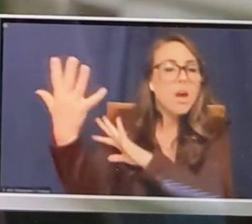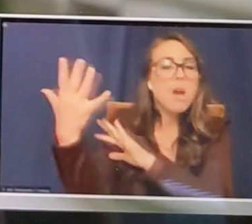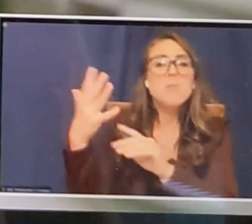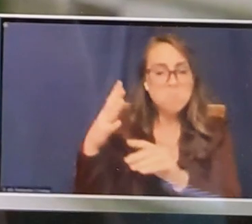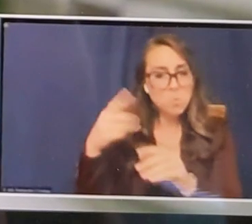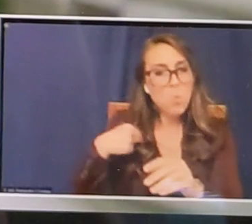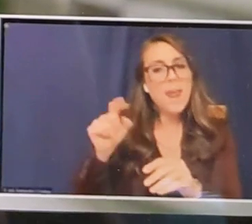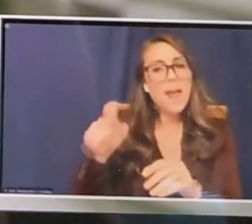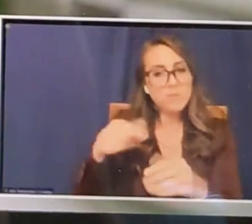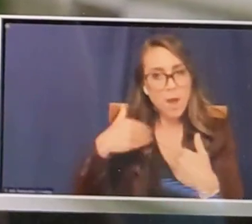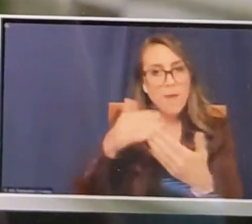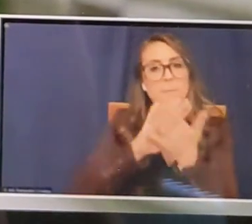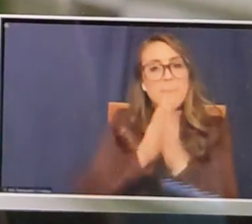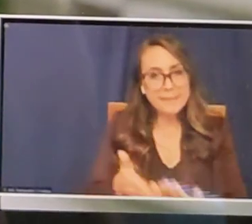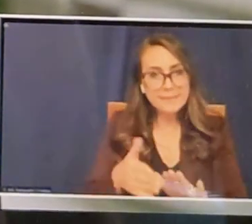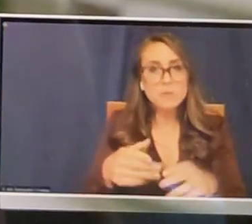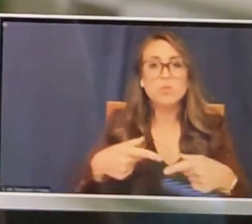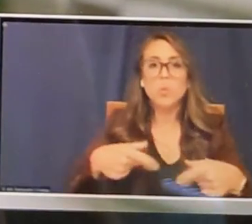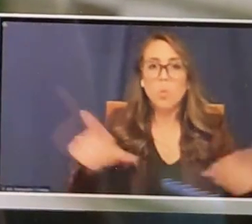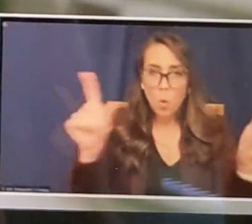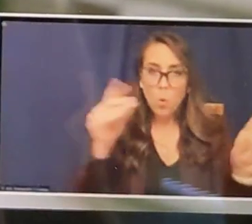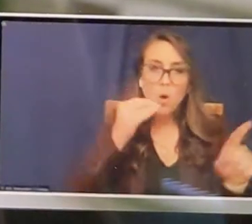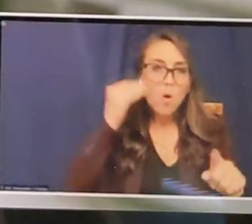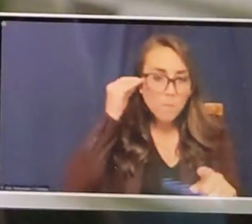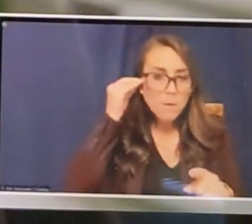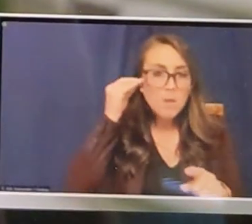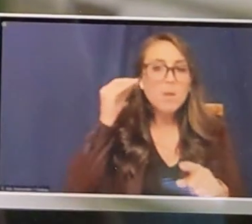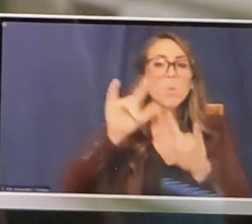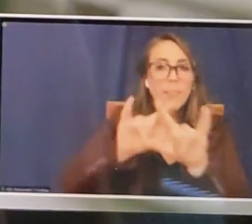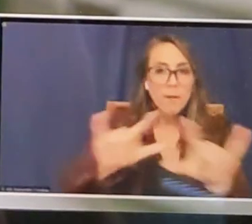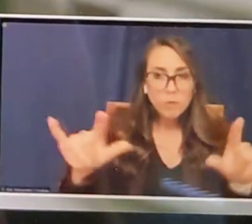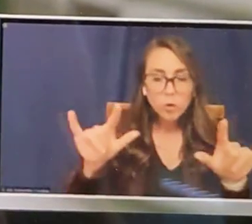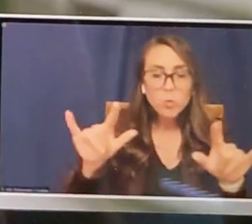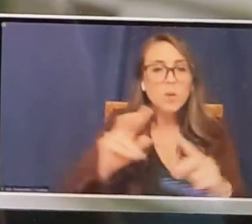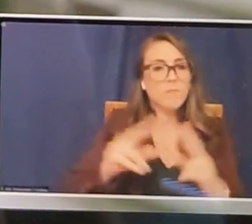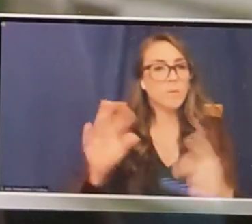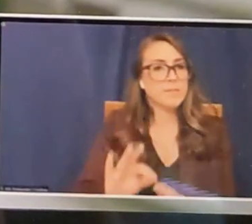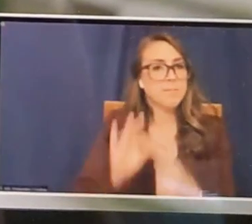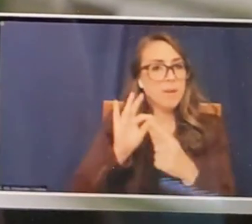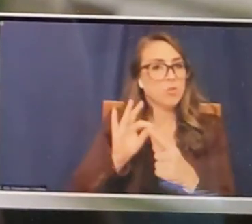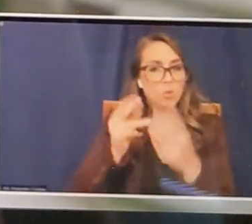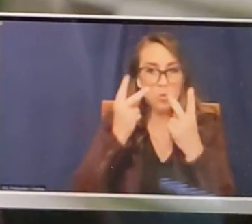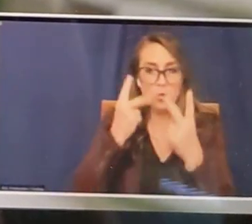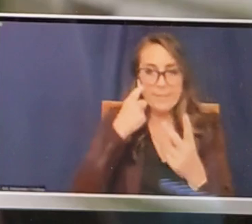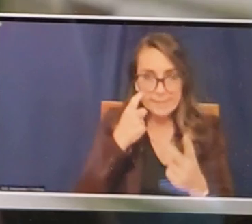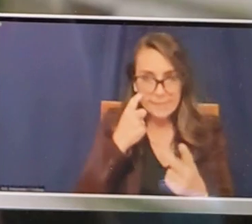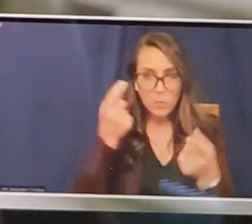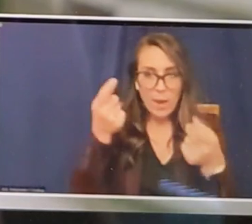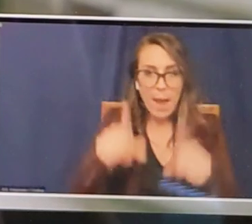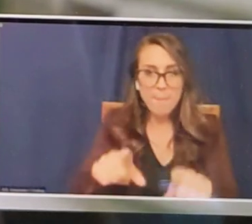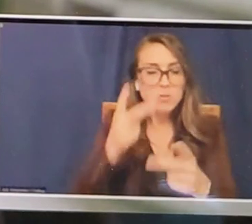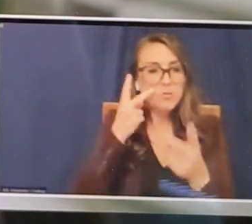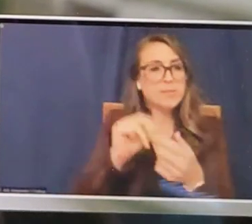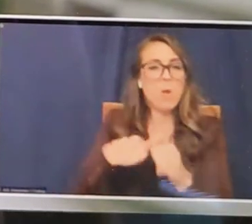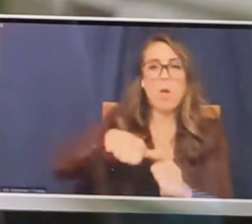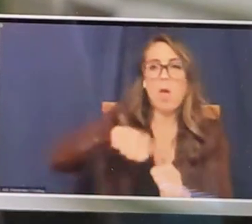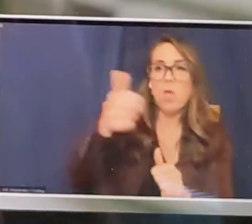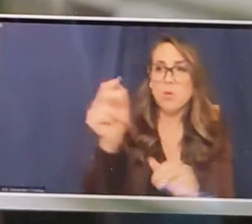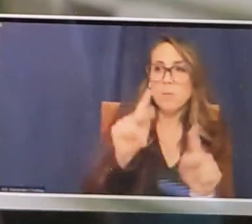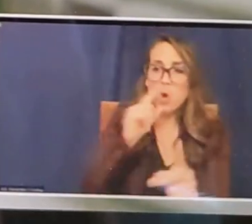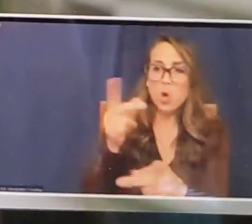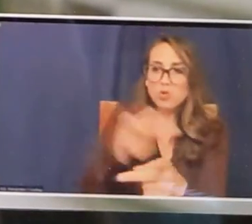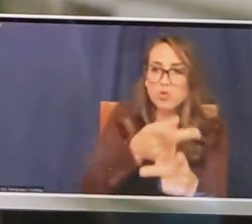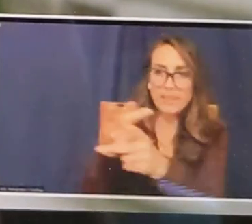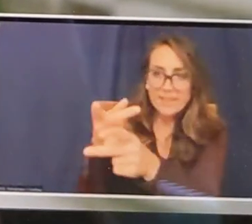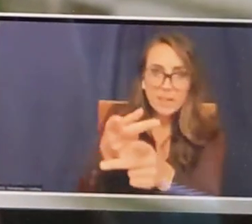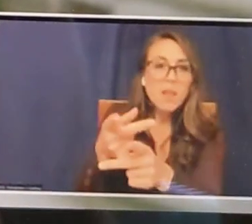We love you. You're very special. You've seen what happens. You see the way others are treated that are so bad and